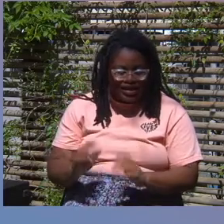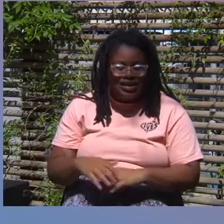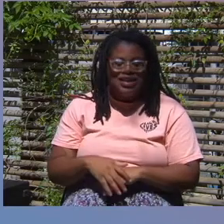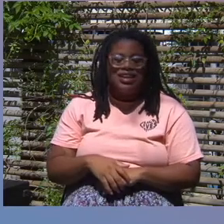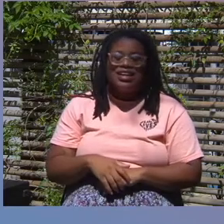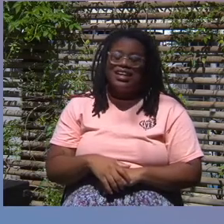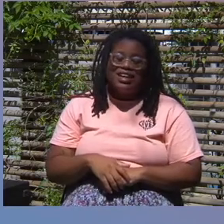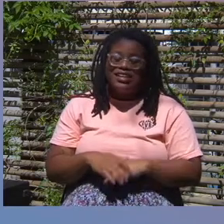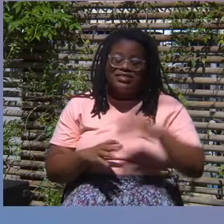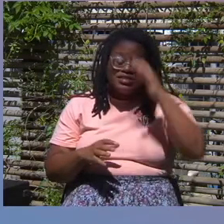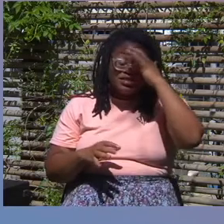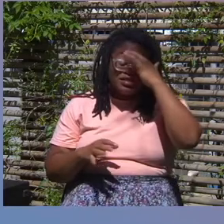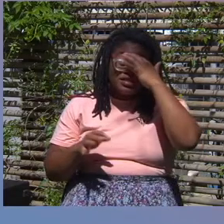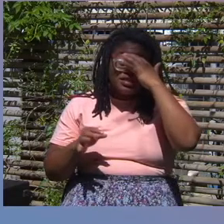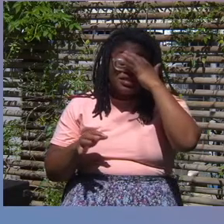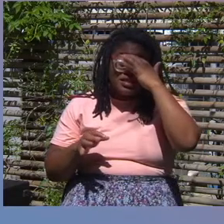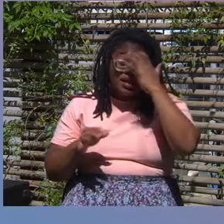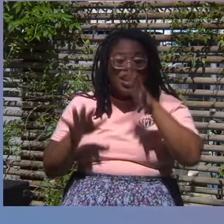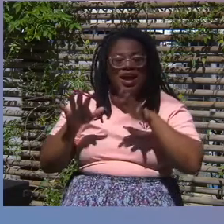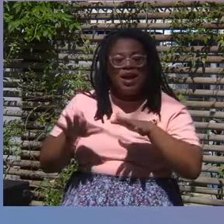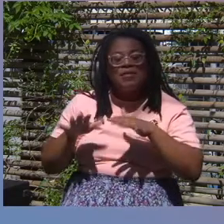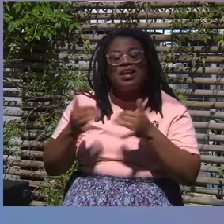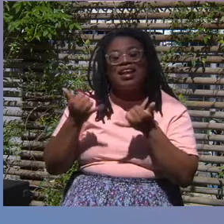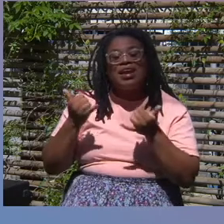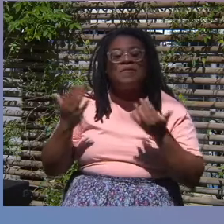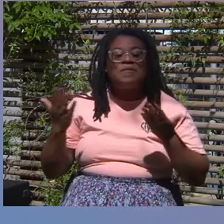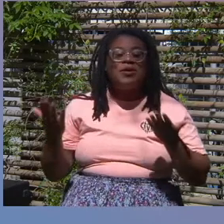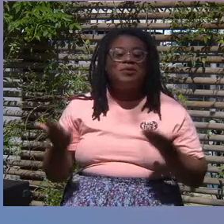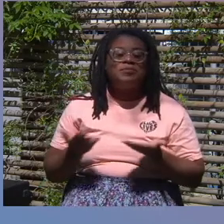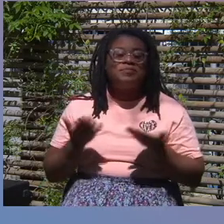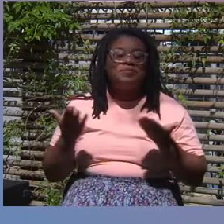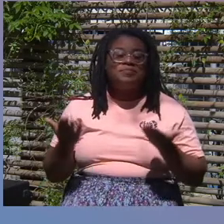Had to calm her down, and now I'm here.